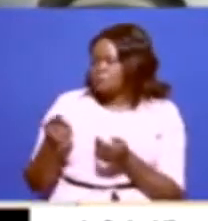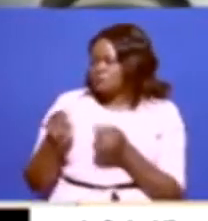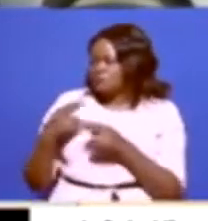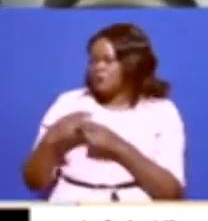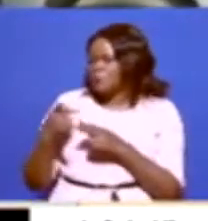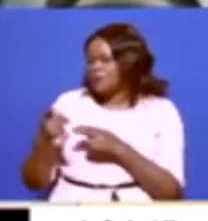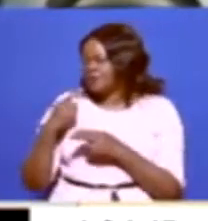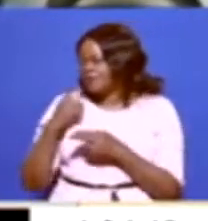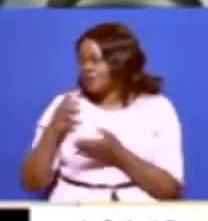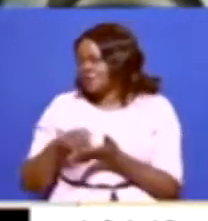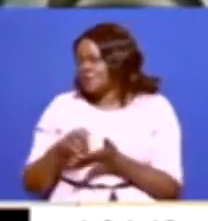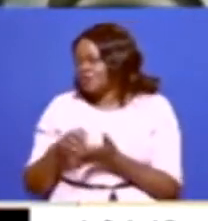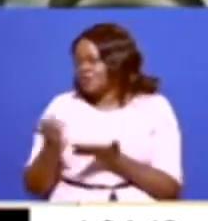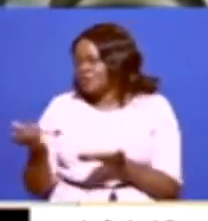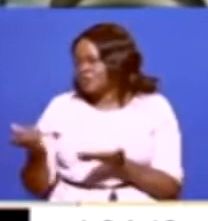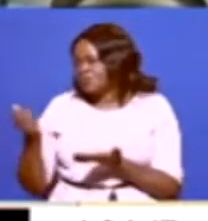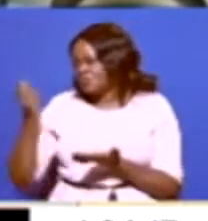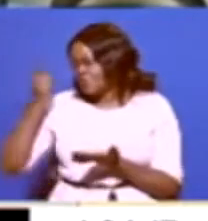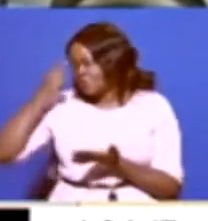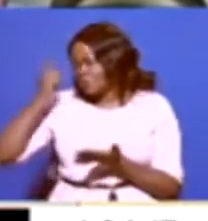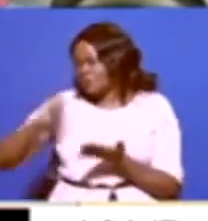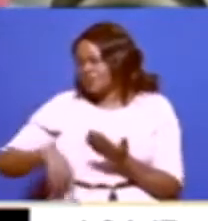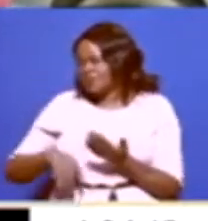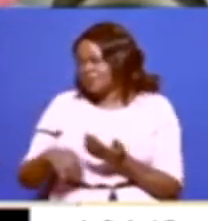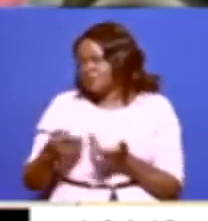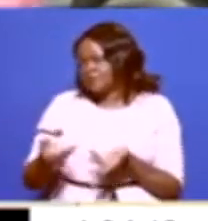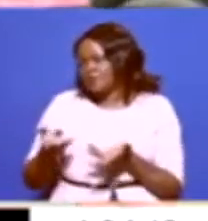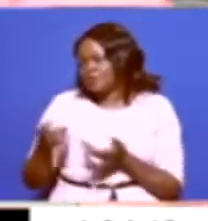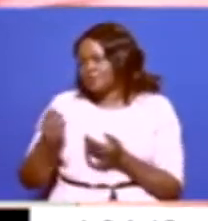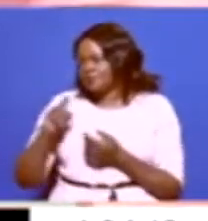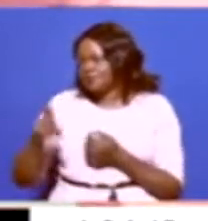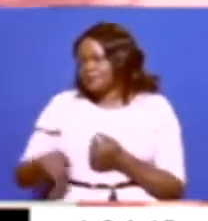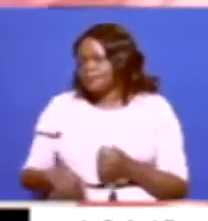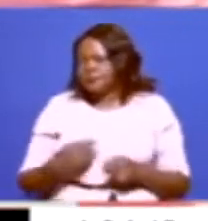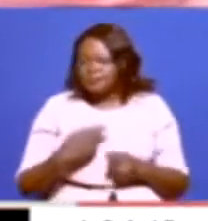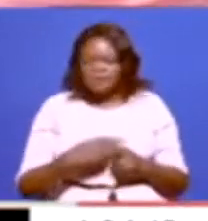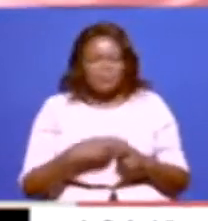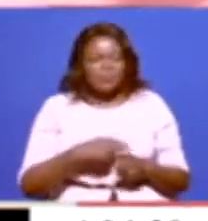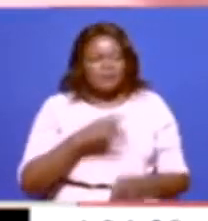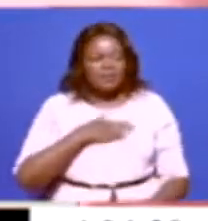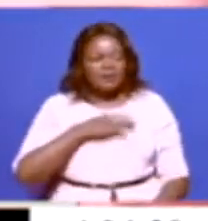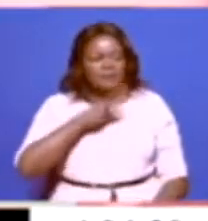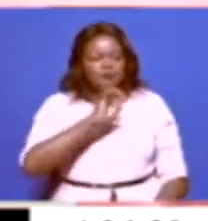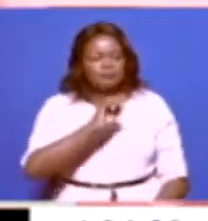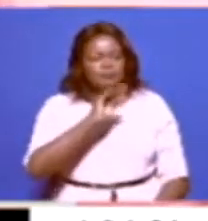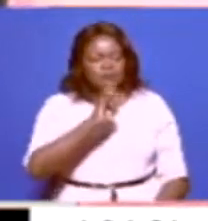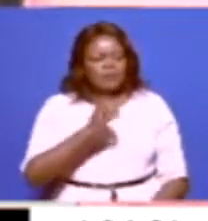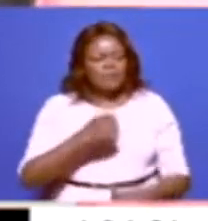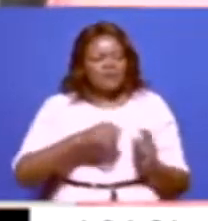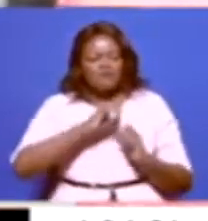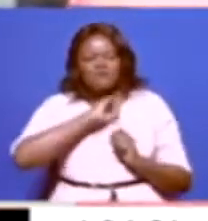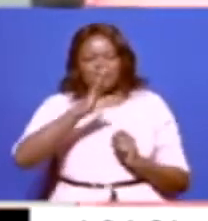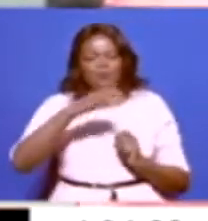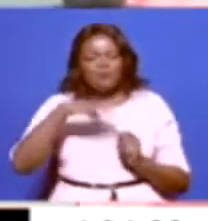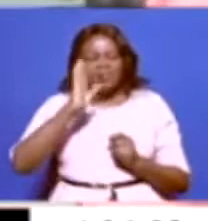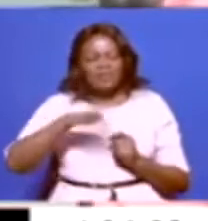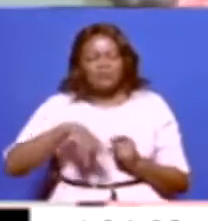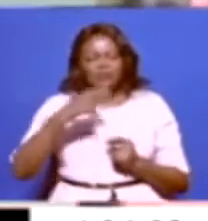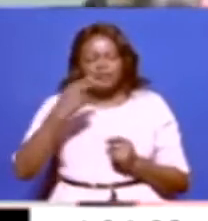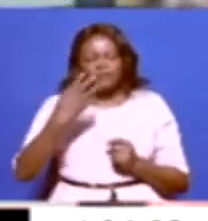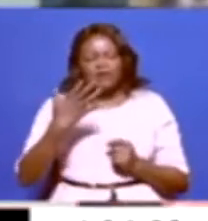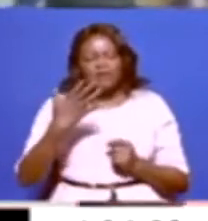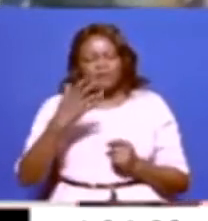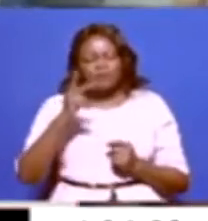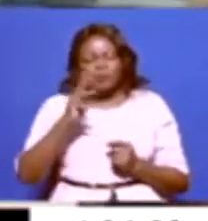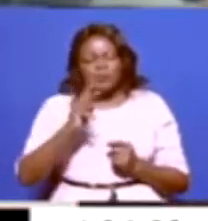labda situation kulingana na wewe iko vipi kwa sasa. Oh, my name is Eugene. Nimetoka mbali more than 25 kilometers